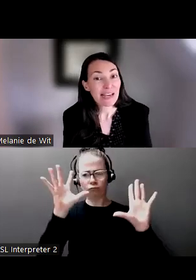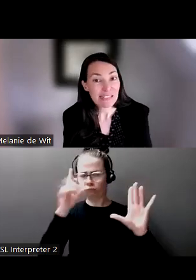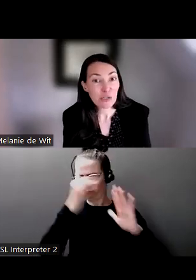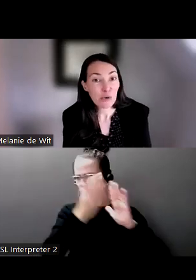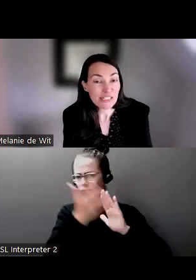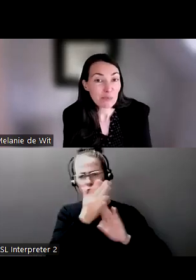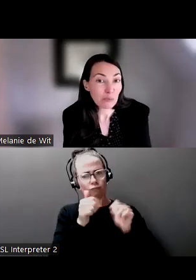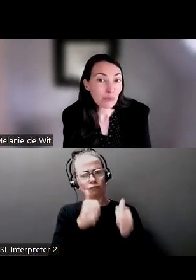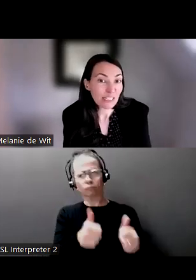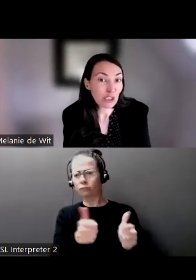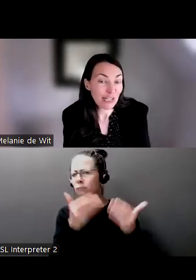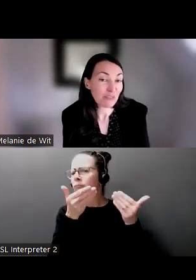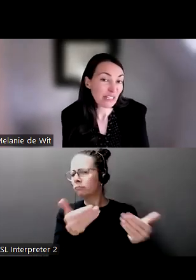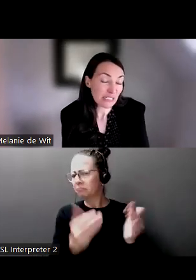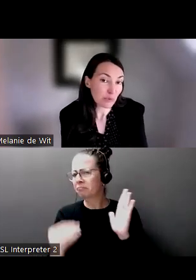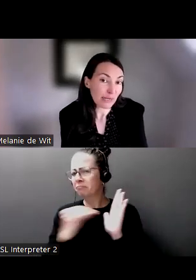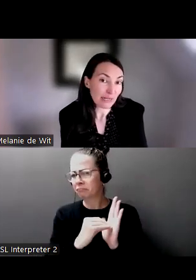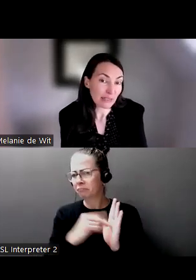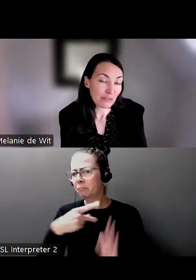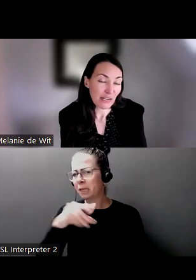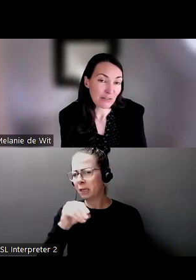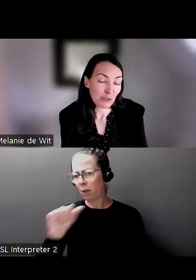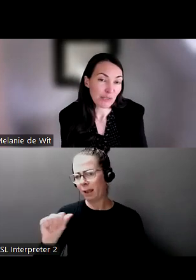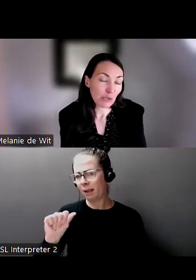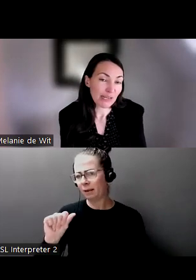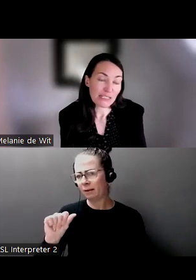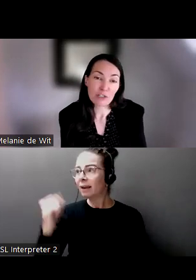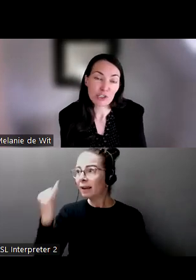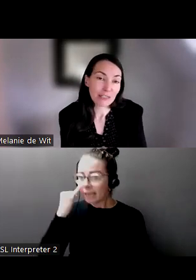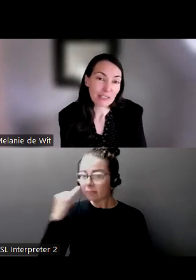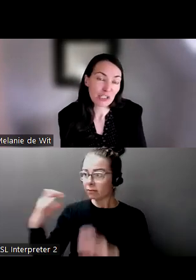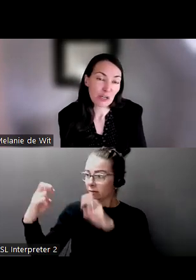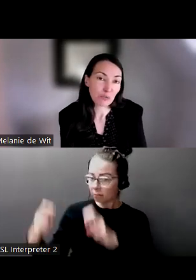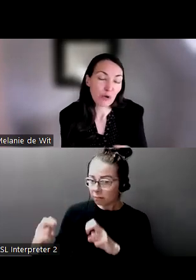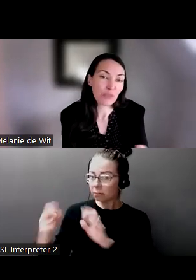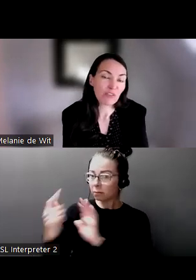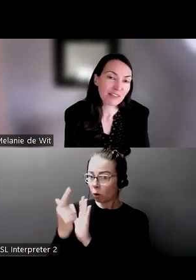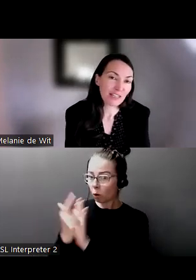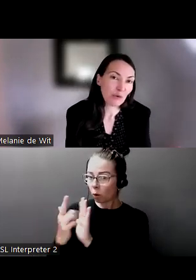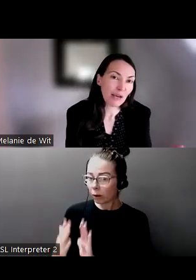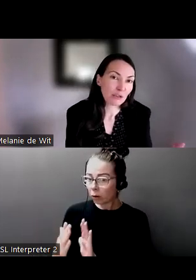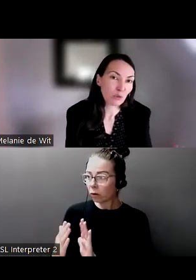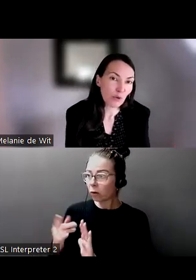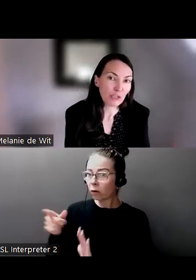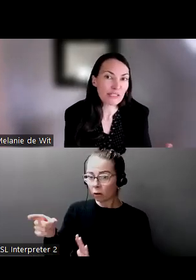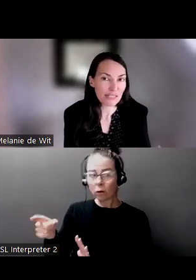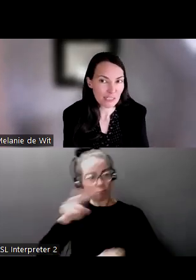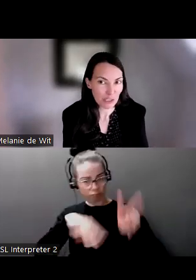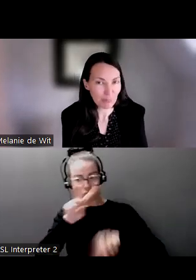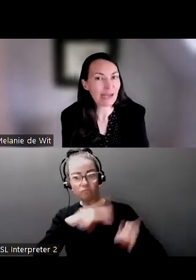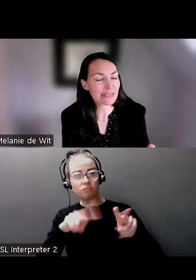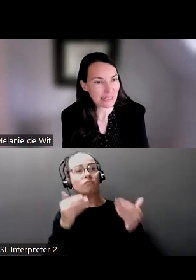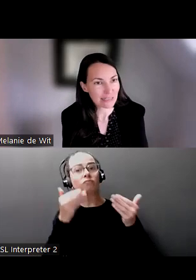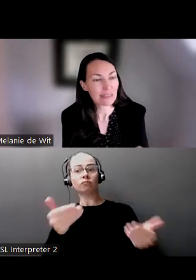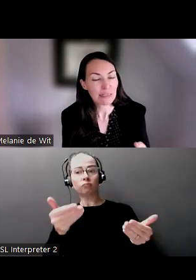And that is going to be really good evidence, right? If your POA is ever challenged down the road, the fact that you had a lawyer assess